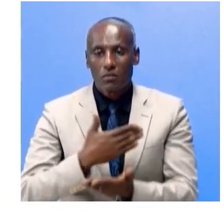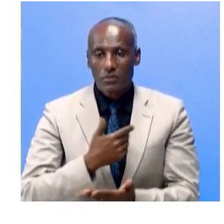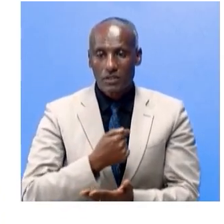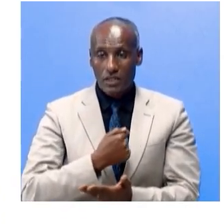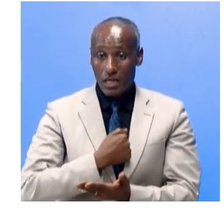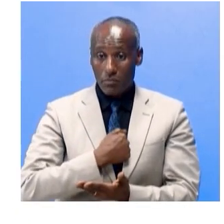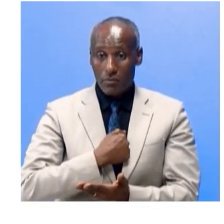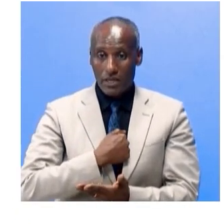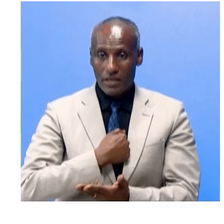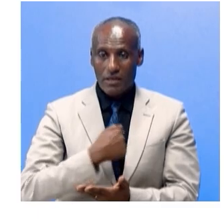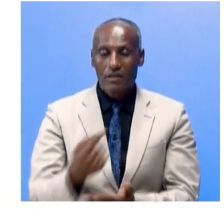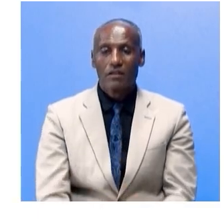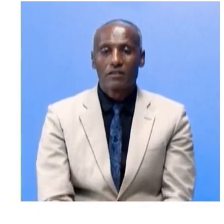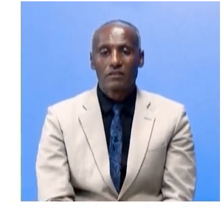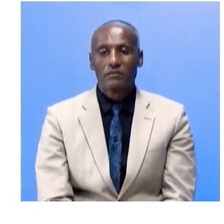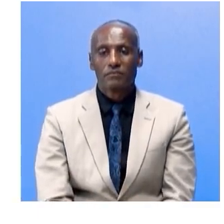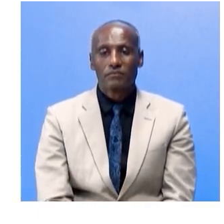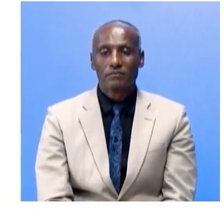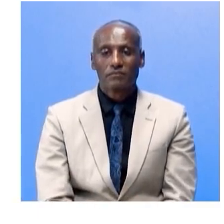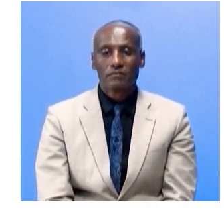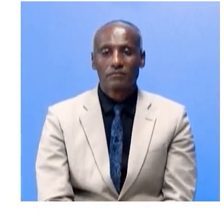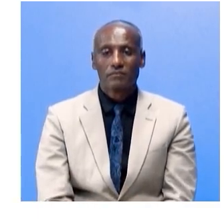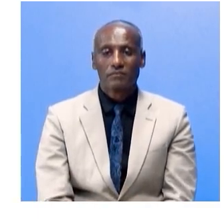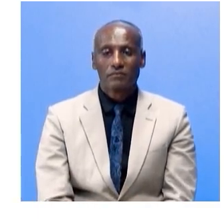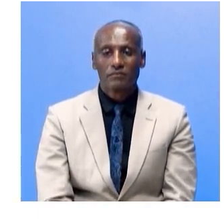Could you help me?